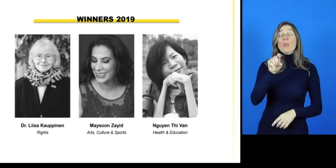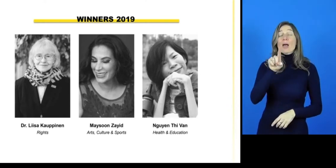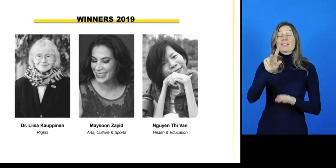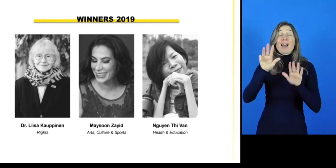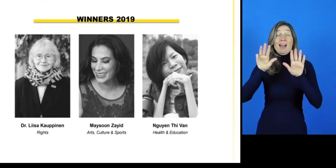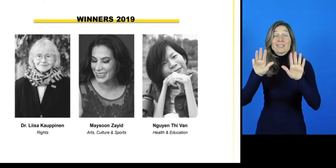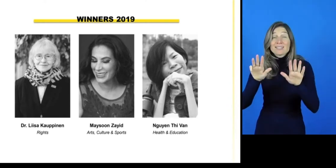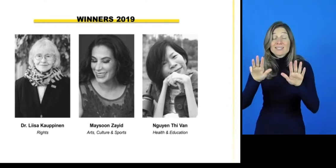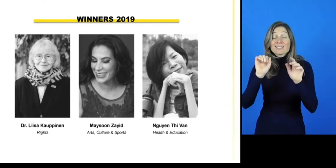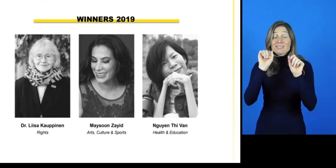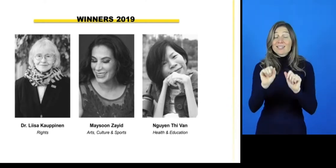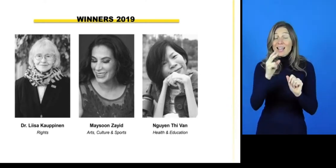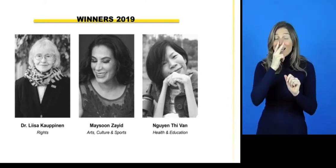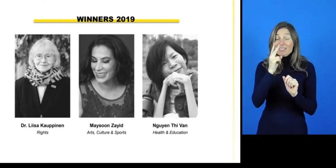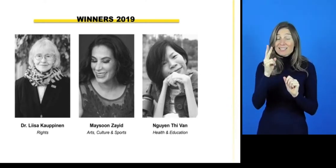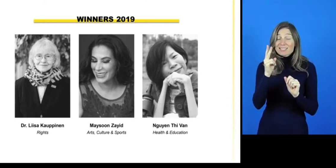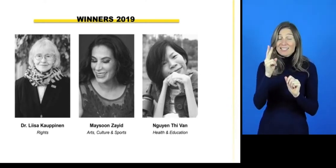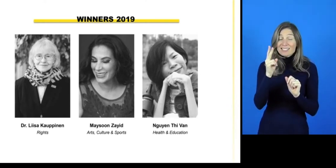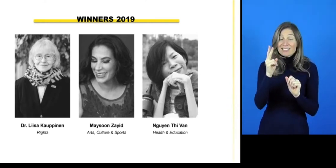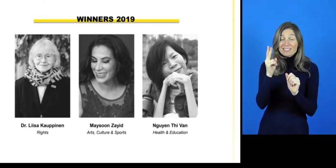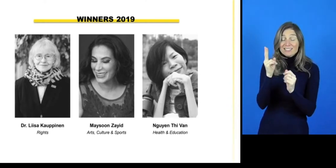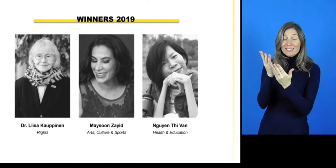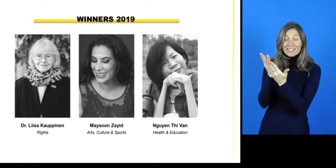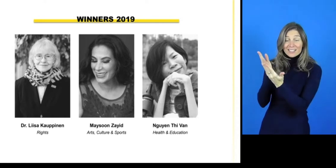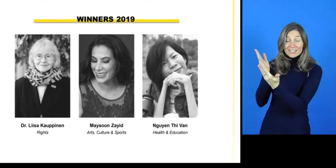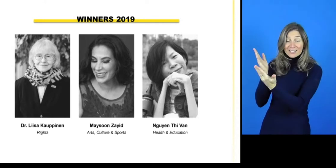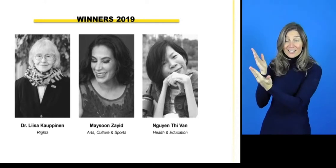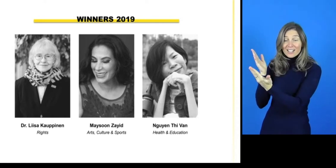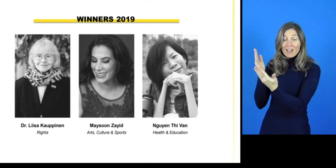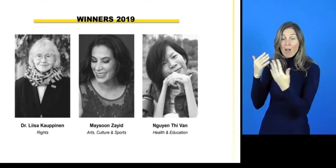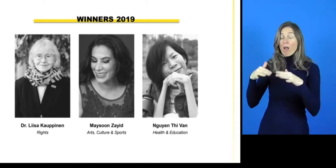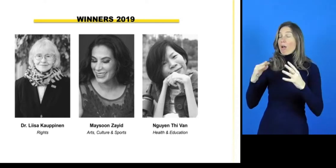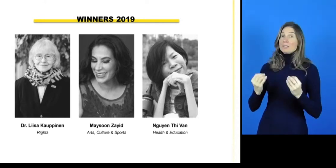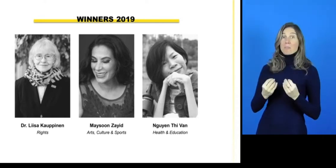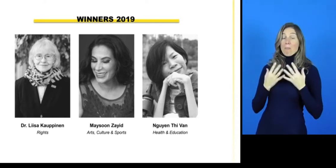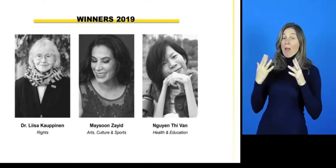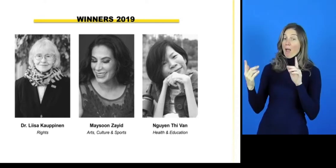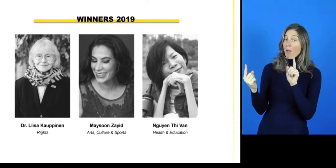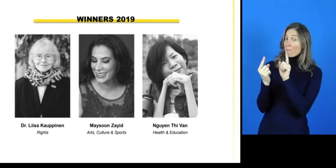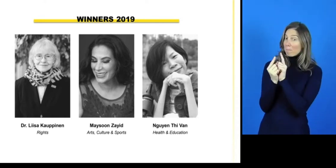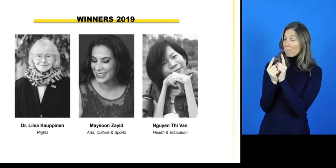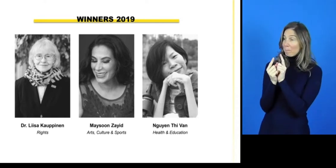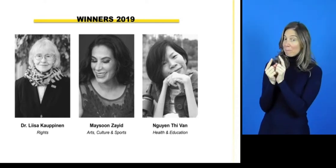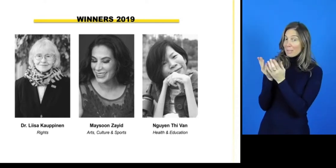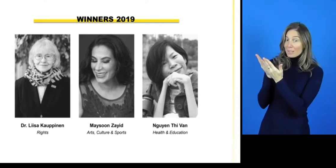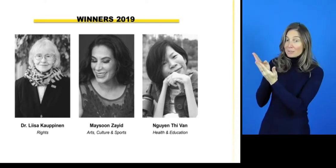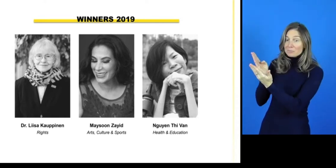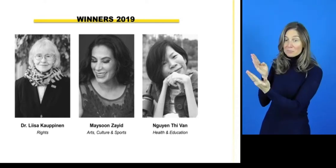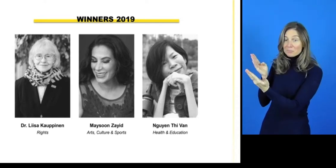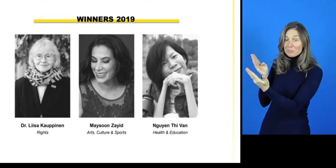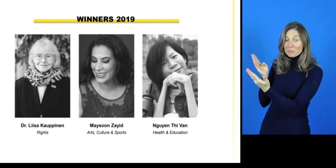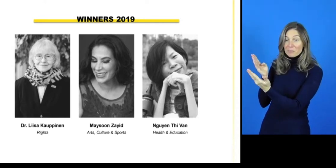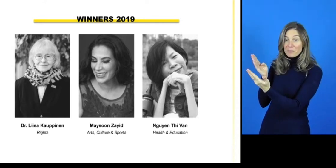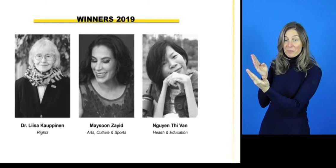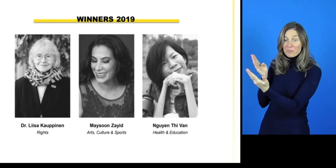achievements. It was just inspiring to meet them last year, to have them on stage. Also from 2018.